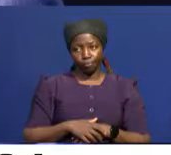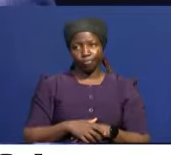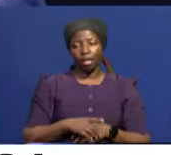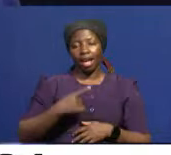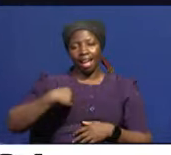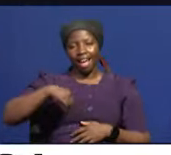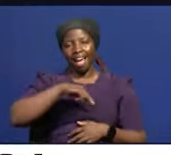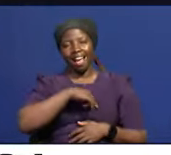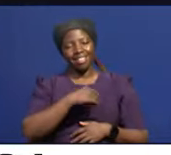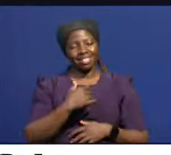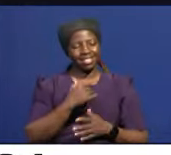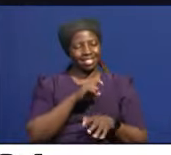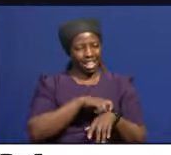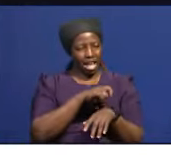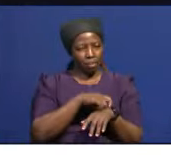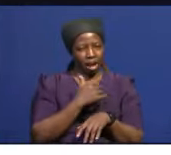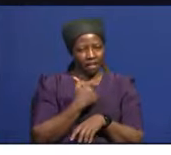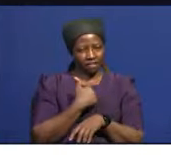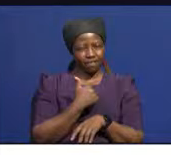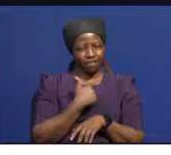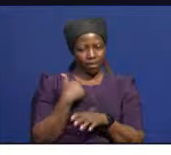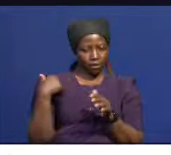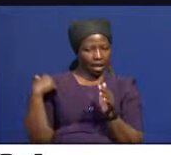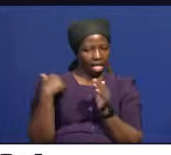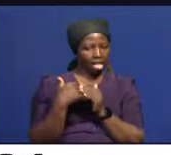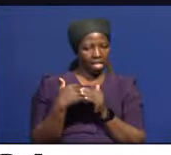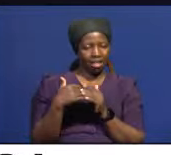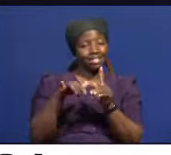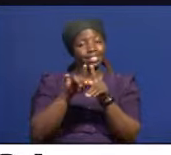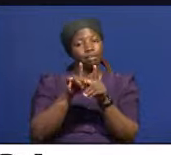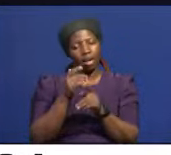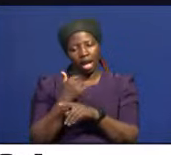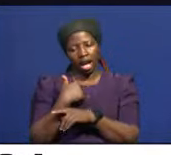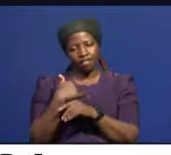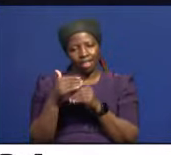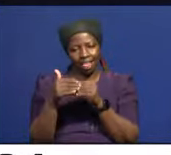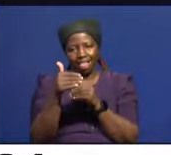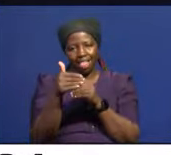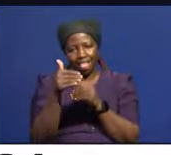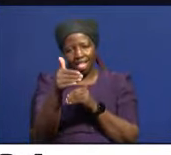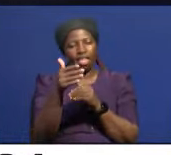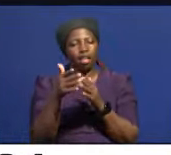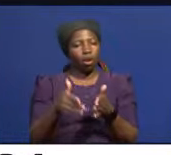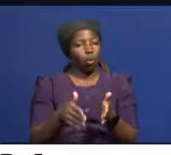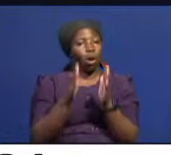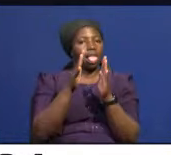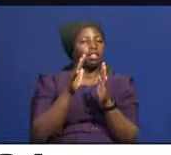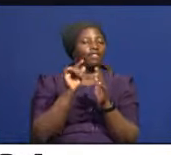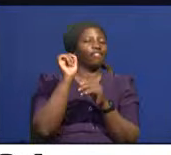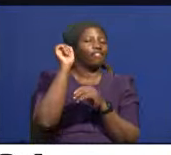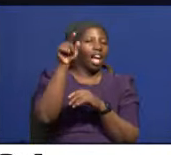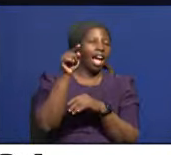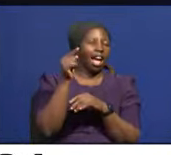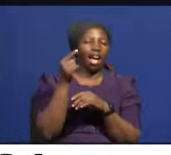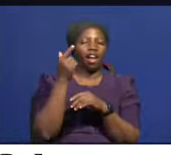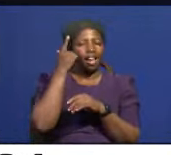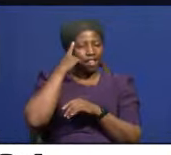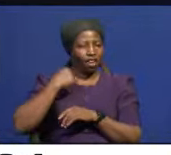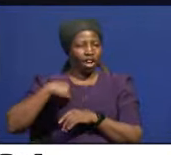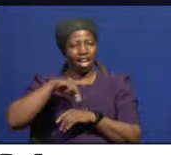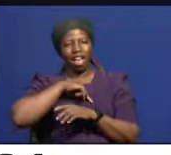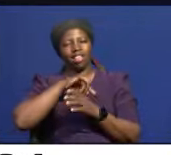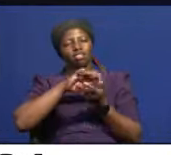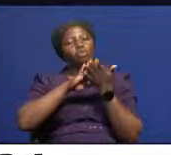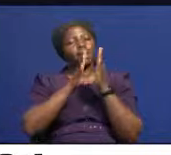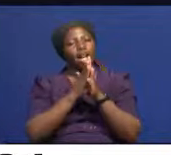2063. We have quite some time, and we have some way to go in order to be ready